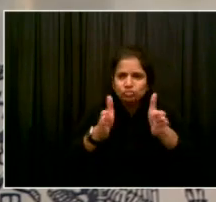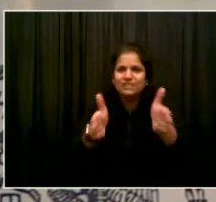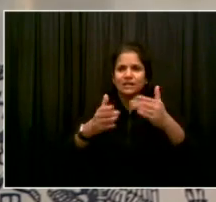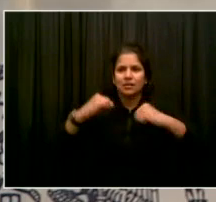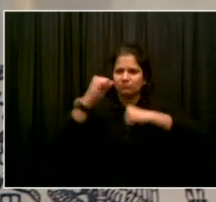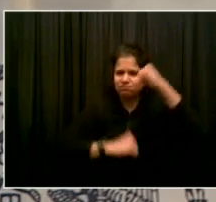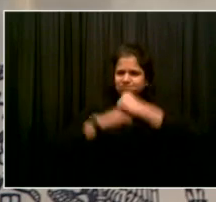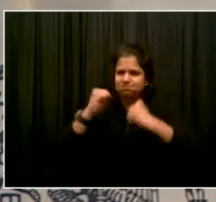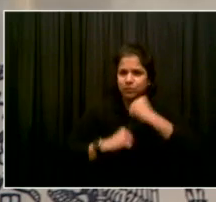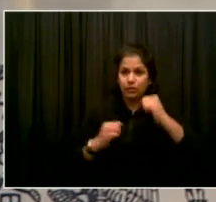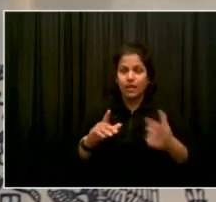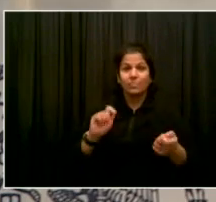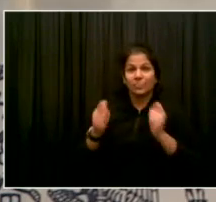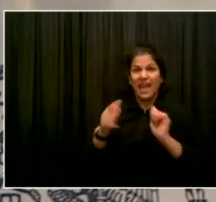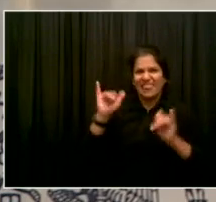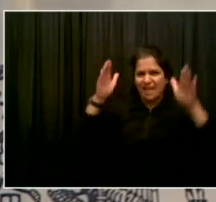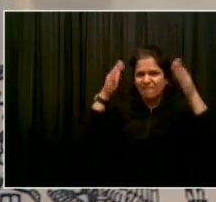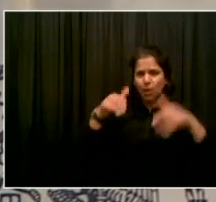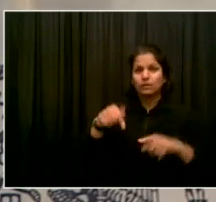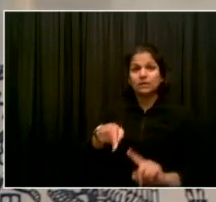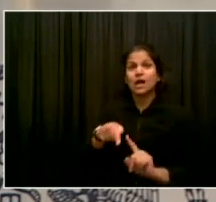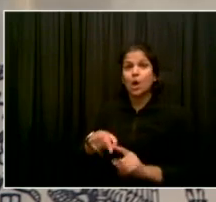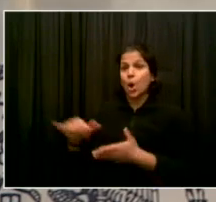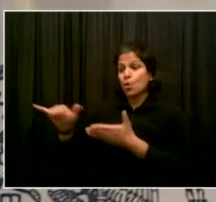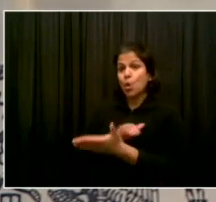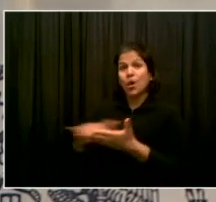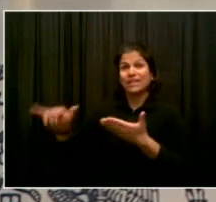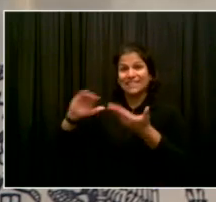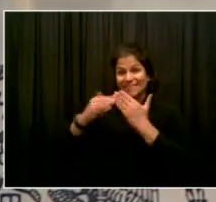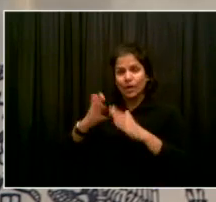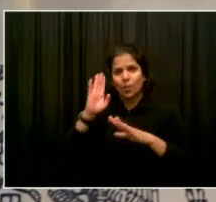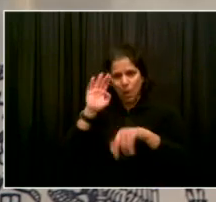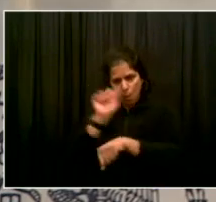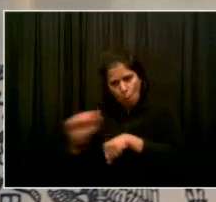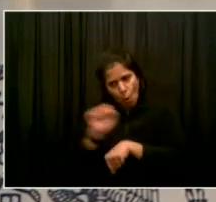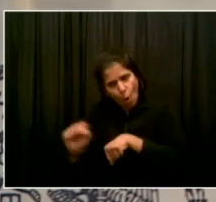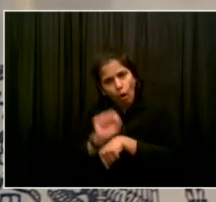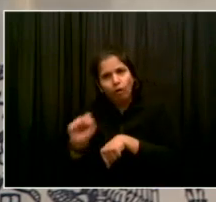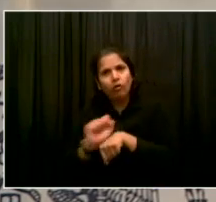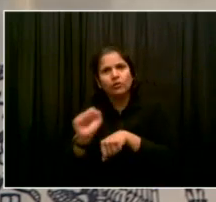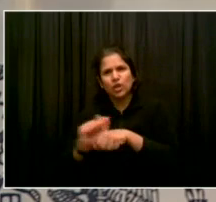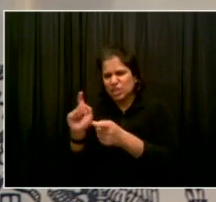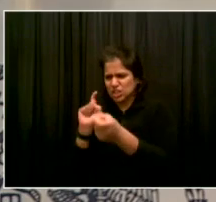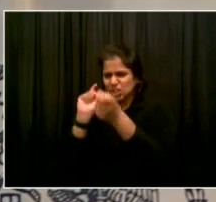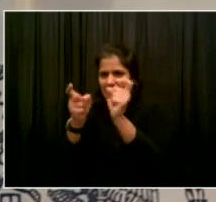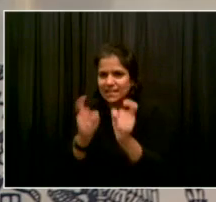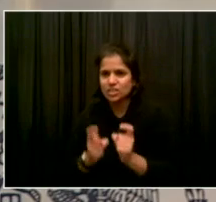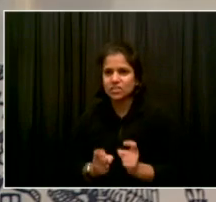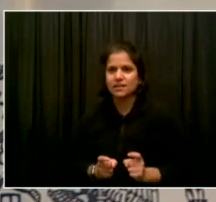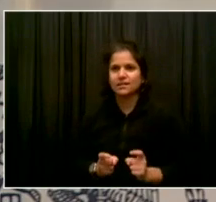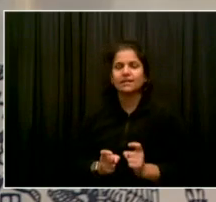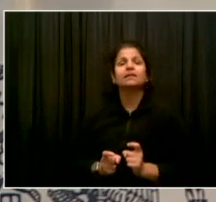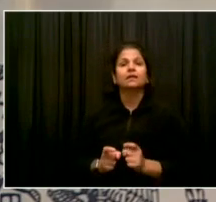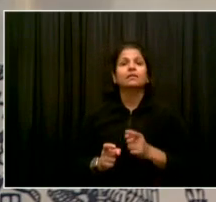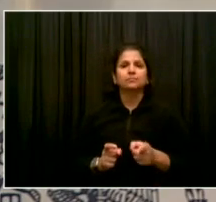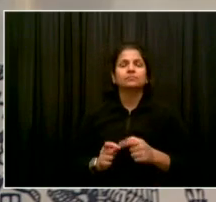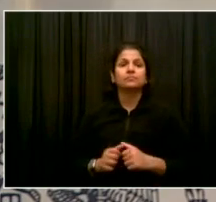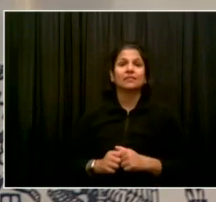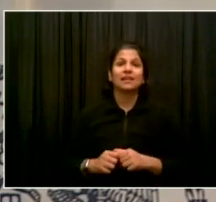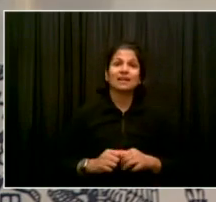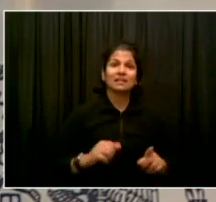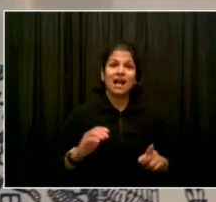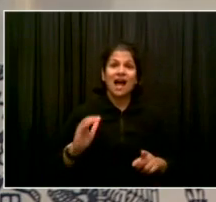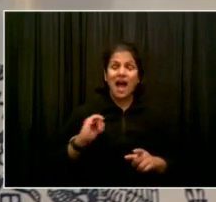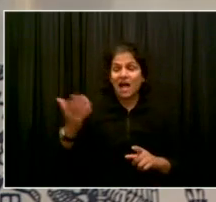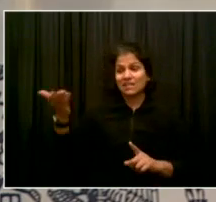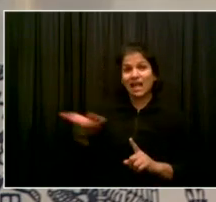York City, and our special guest also had a lot to do with the next topic I'm going to talk about for a moment, which is Governor's Island. Governor's Island,